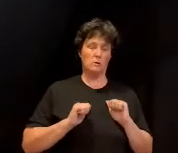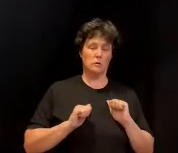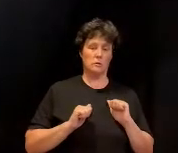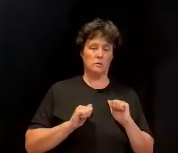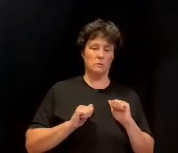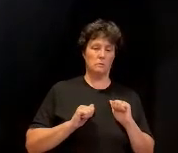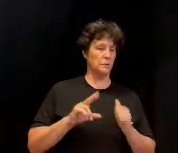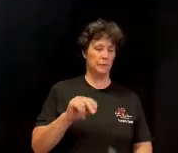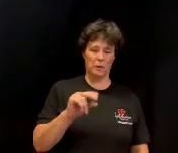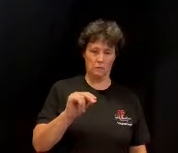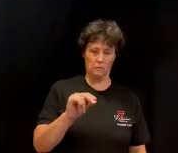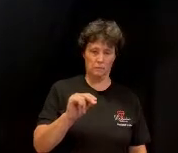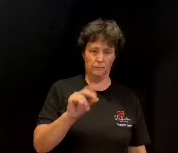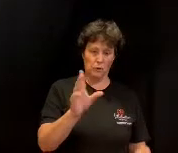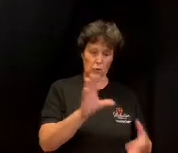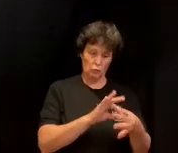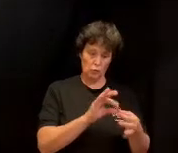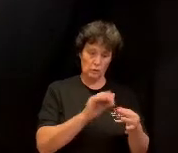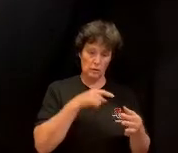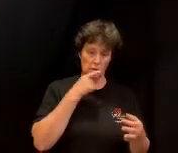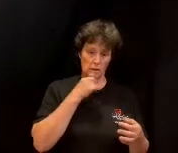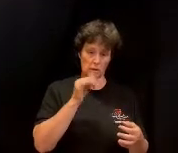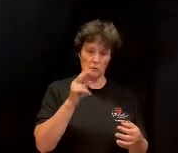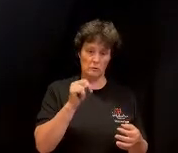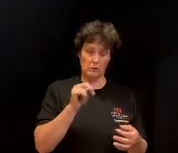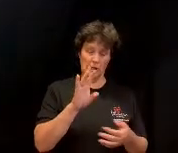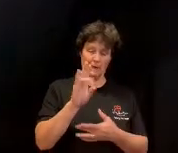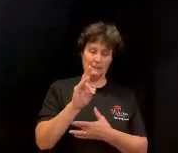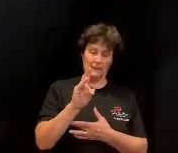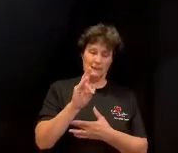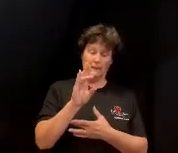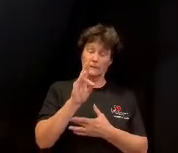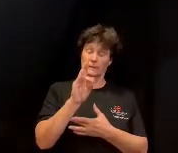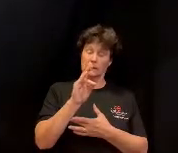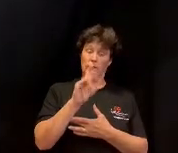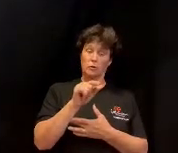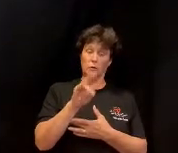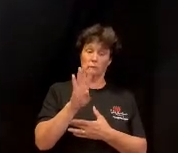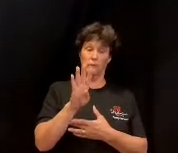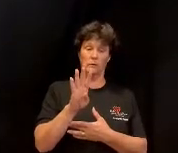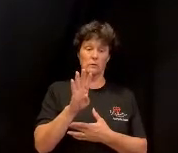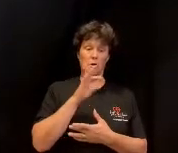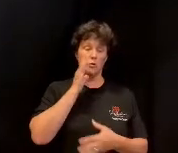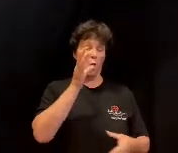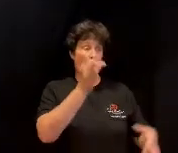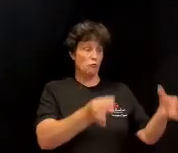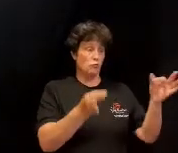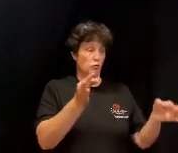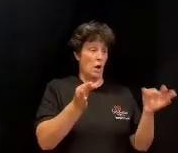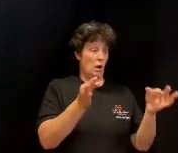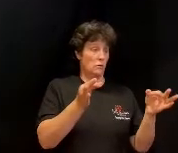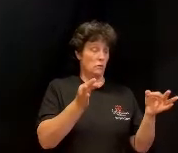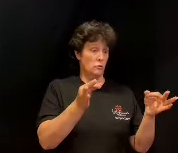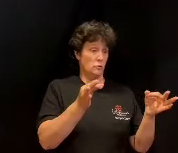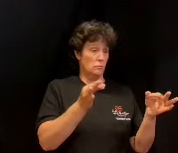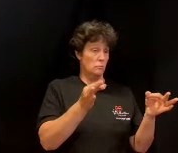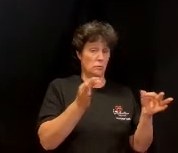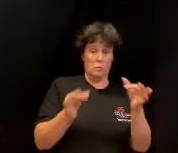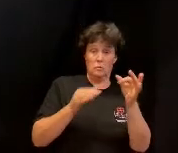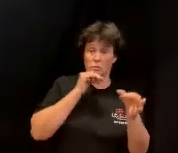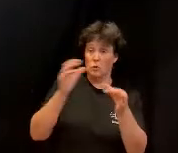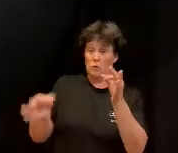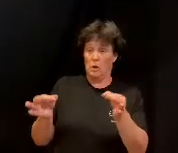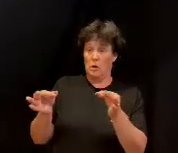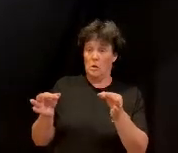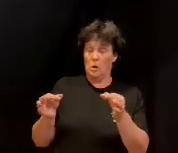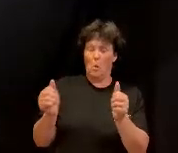All right? Because the scripture says in John 7, 24, Jesus says, do not judge according to appearance, but judge with righteous judgment. Jesus